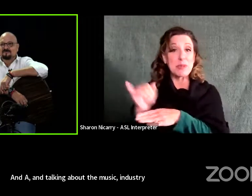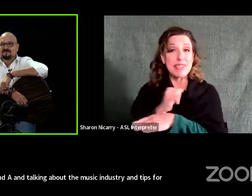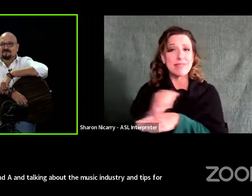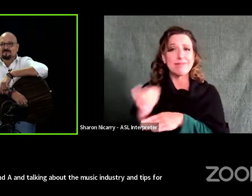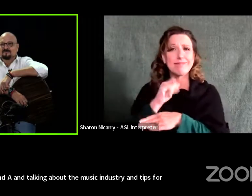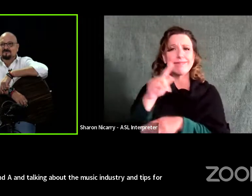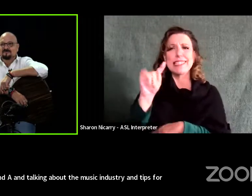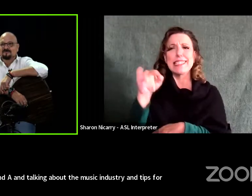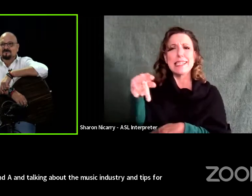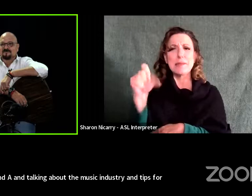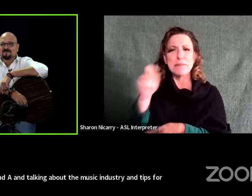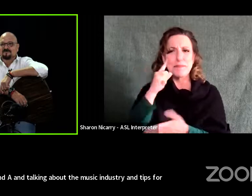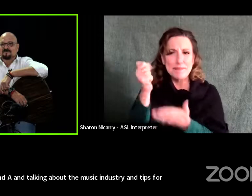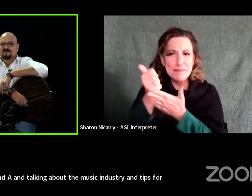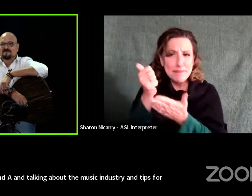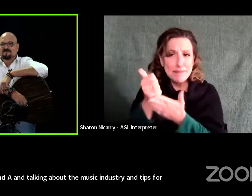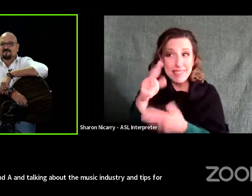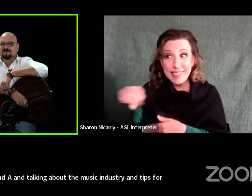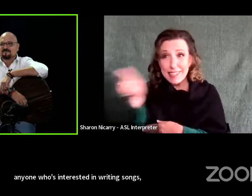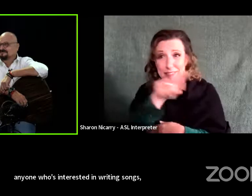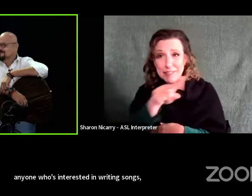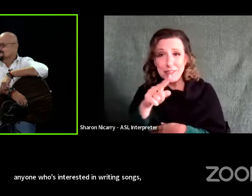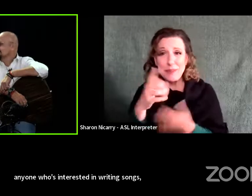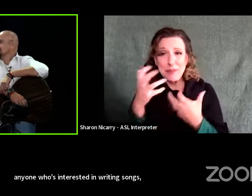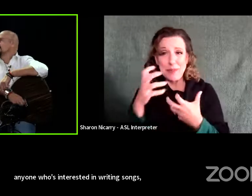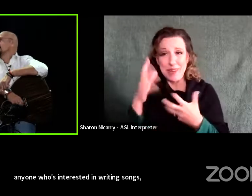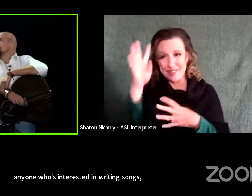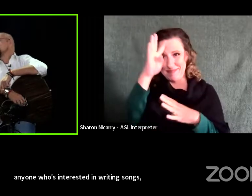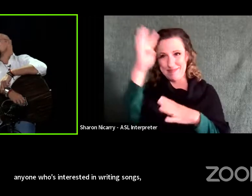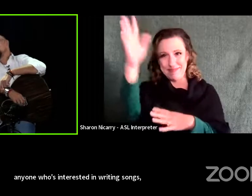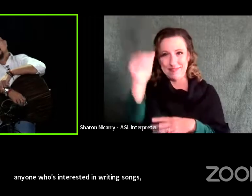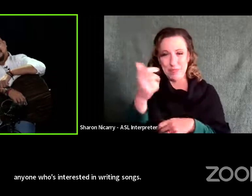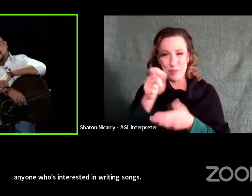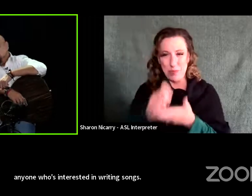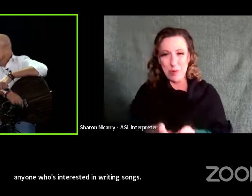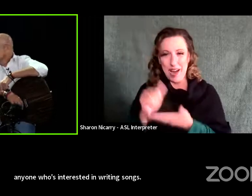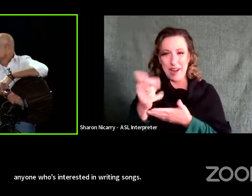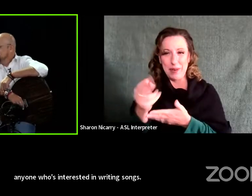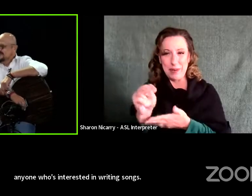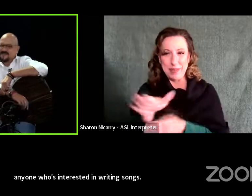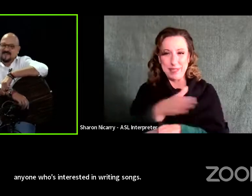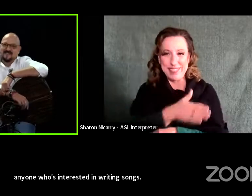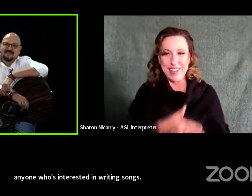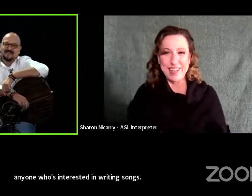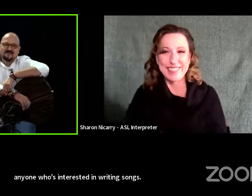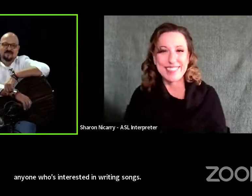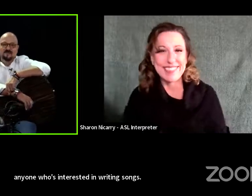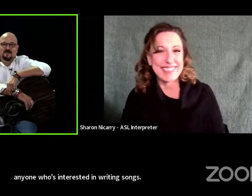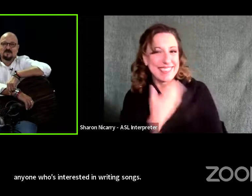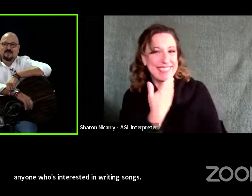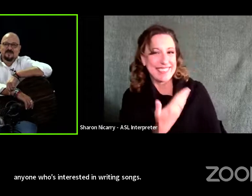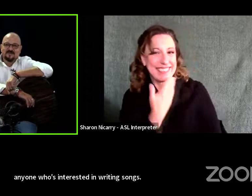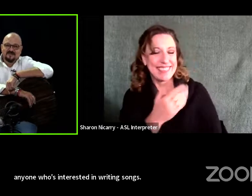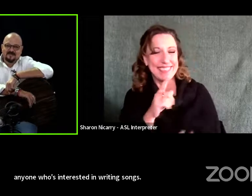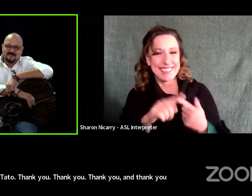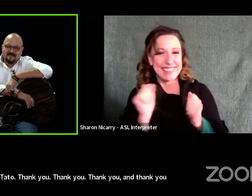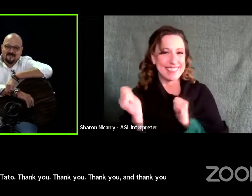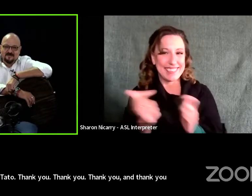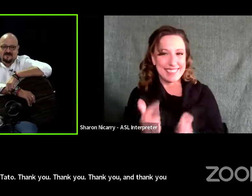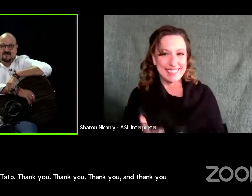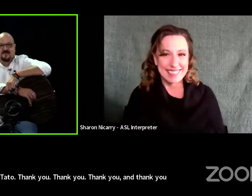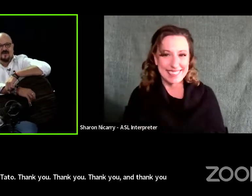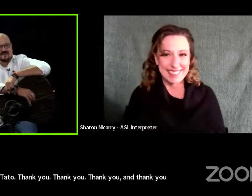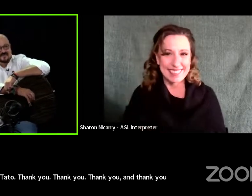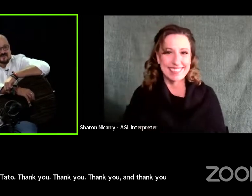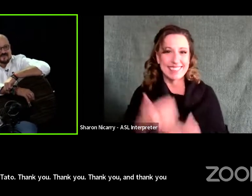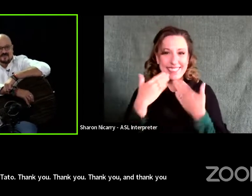in writing songs. So, Tato, thank you. Thank you, and thank you to everybody. Thank